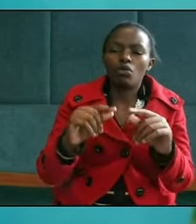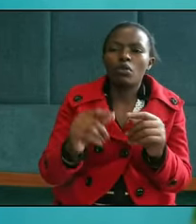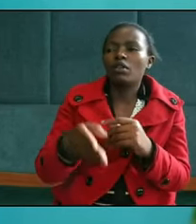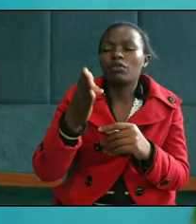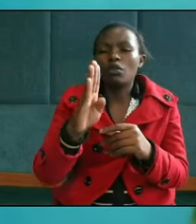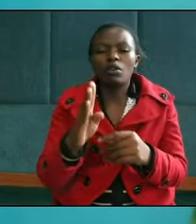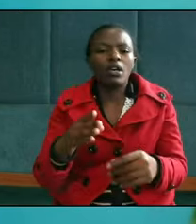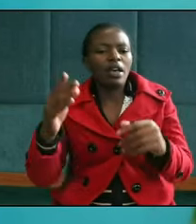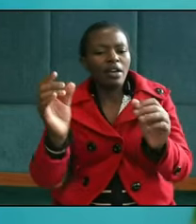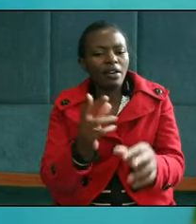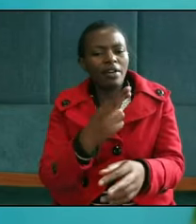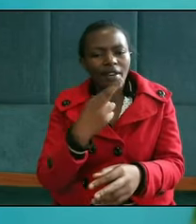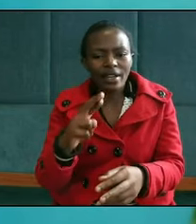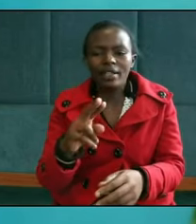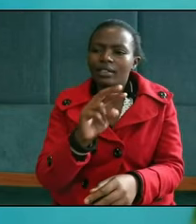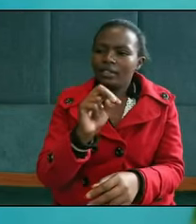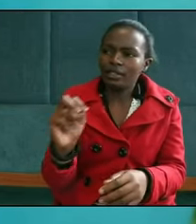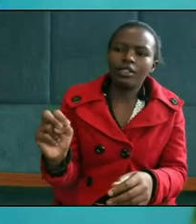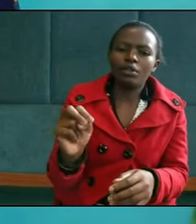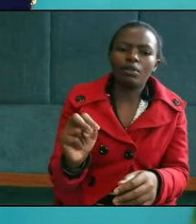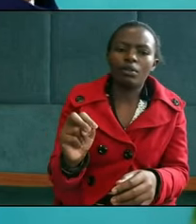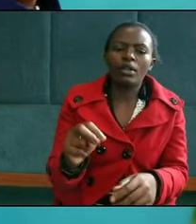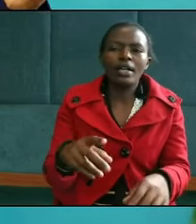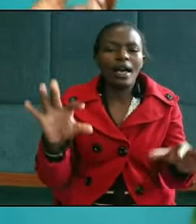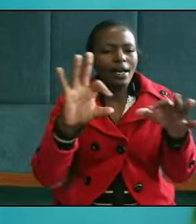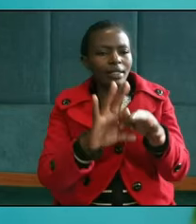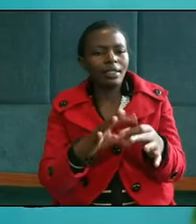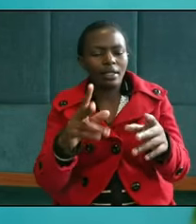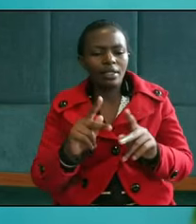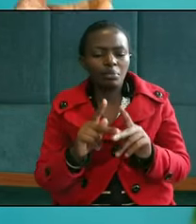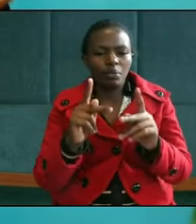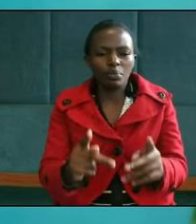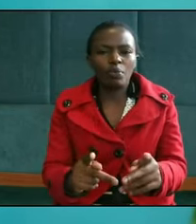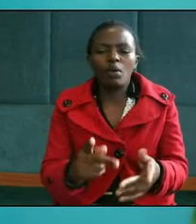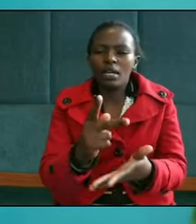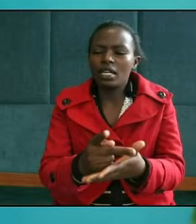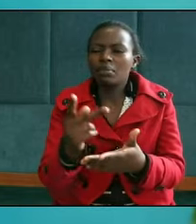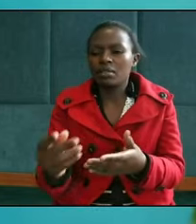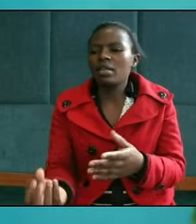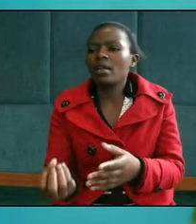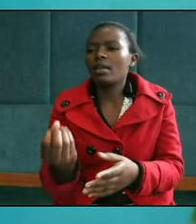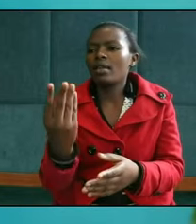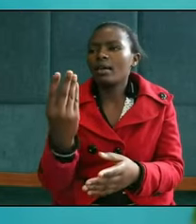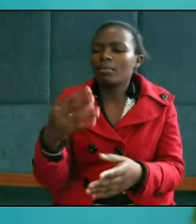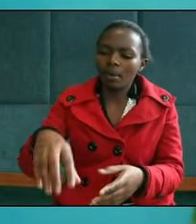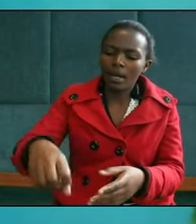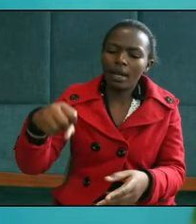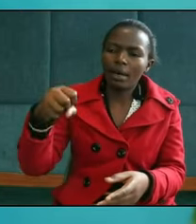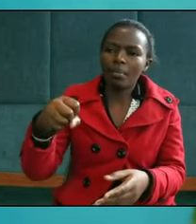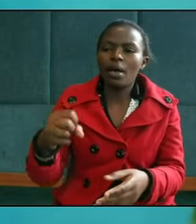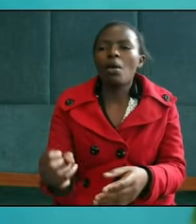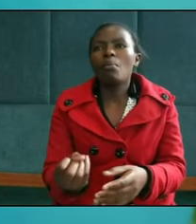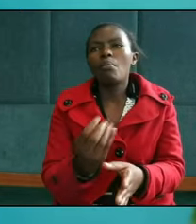of reaping. Unless they keep their lamps trimmed and burning, they will fail of